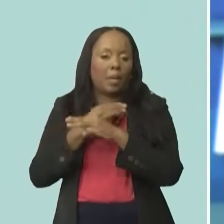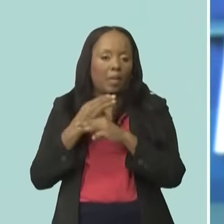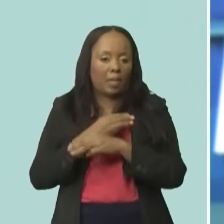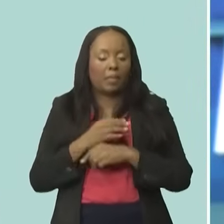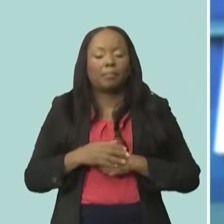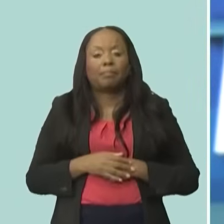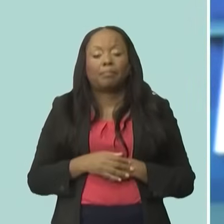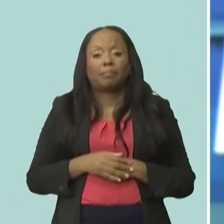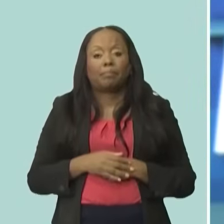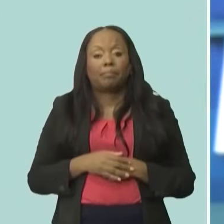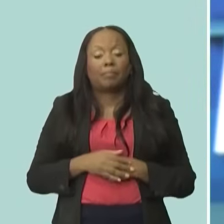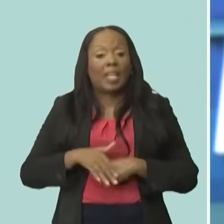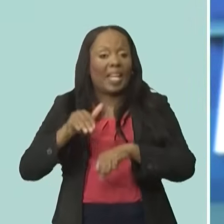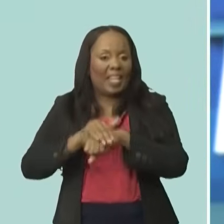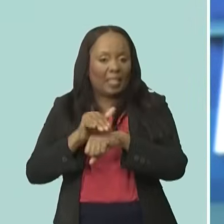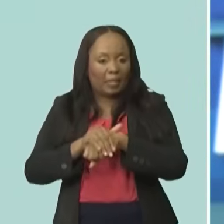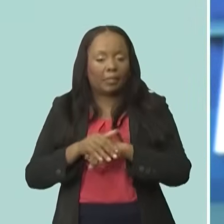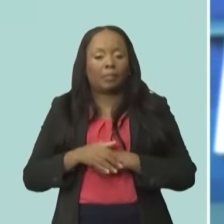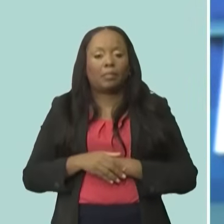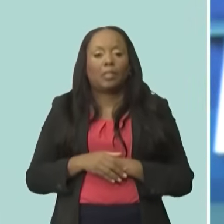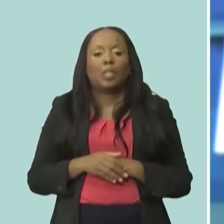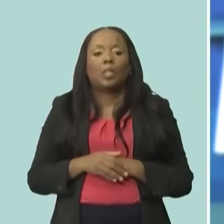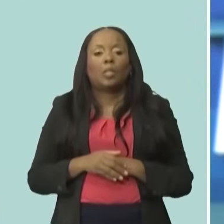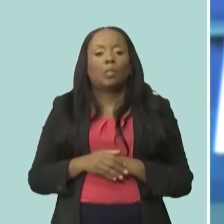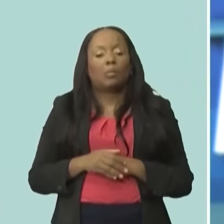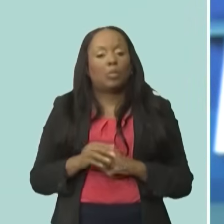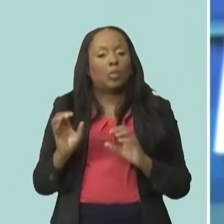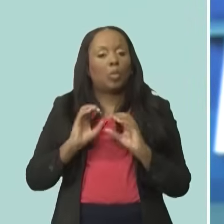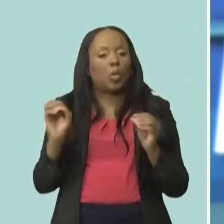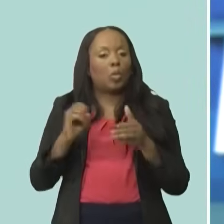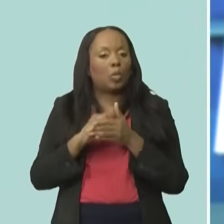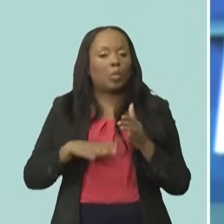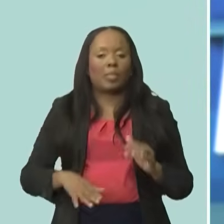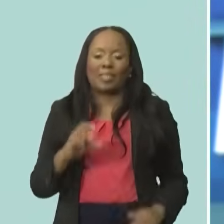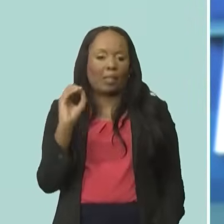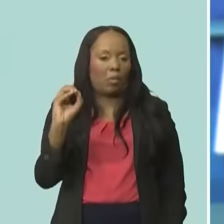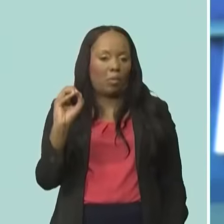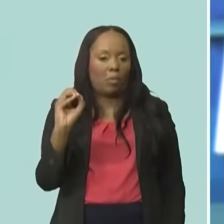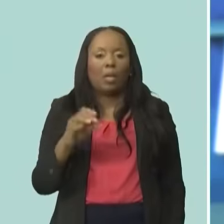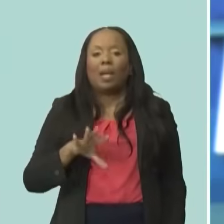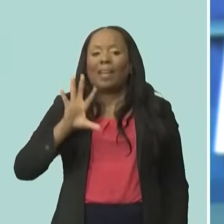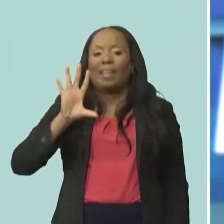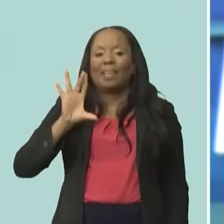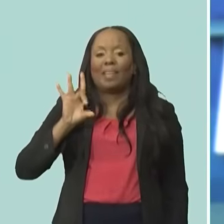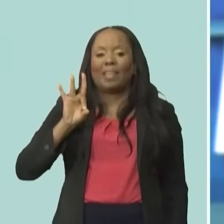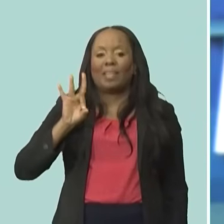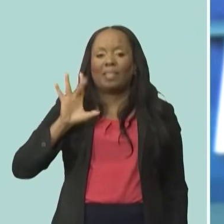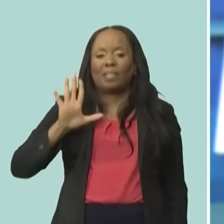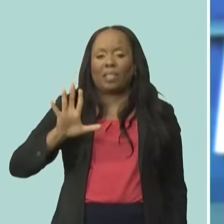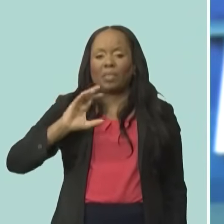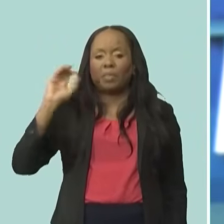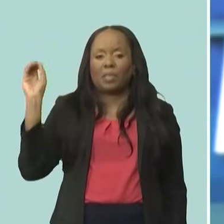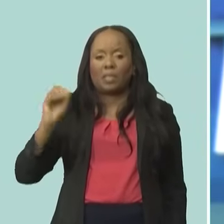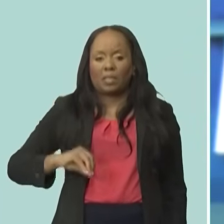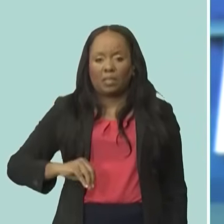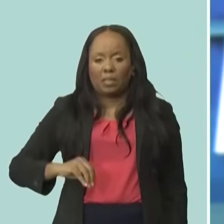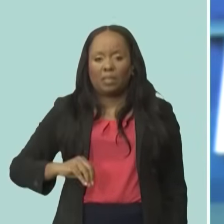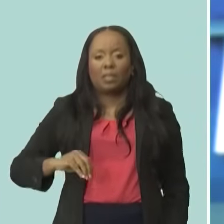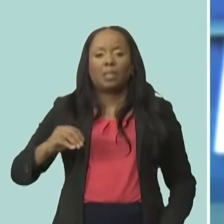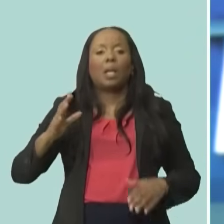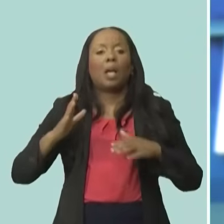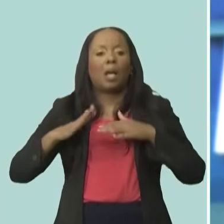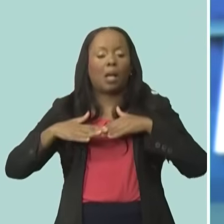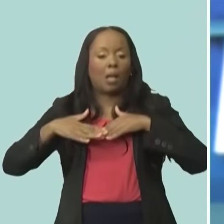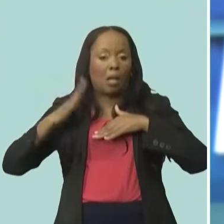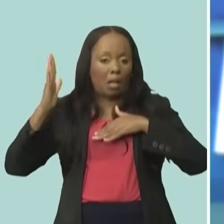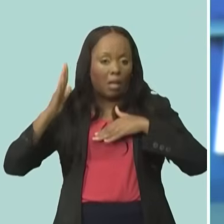English results, this year no student scored 0. 85.1% of the students scored 50 and above, while the